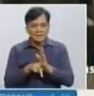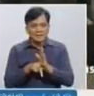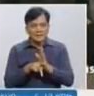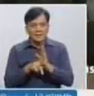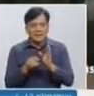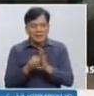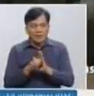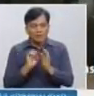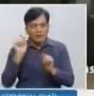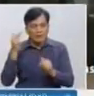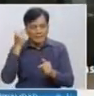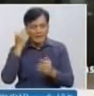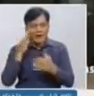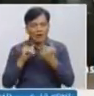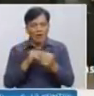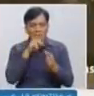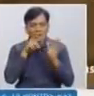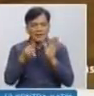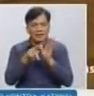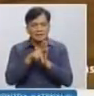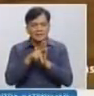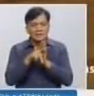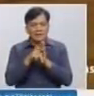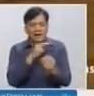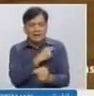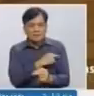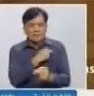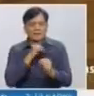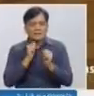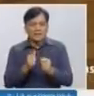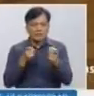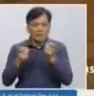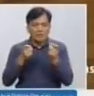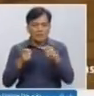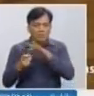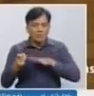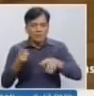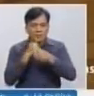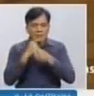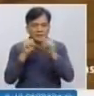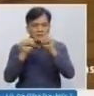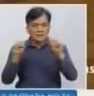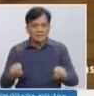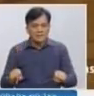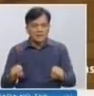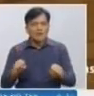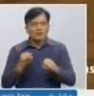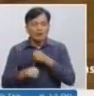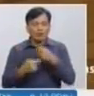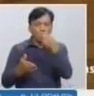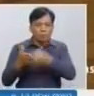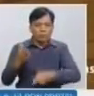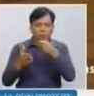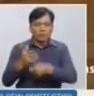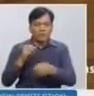the government and our private healthcare providers can work out a system that will provide an order of charging